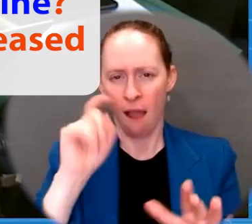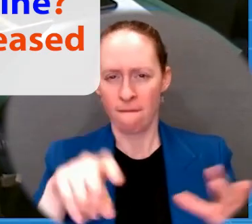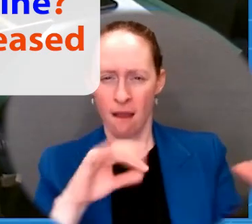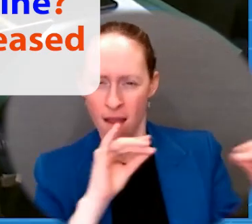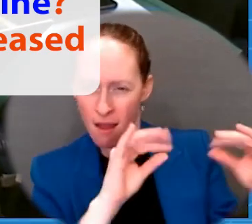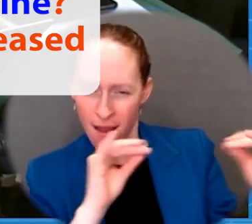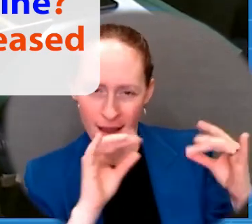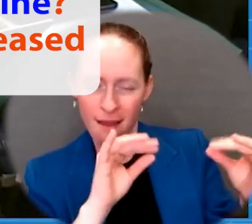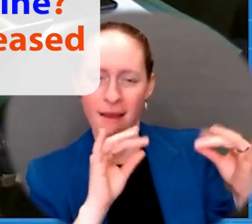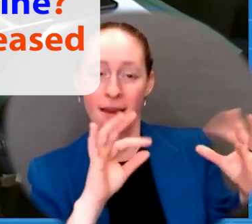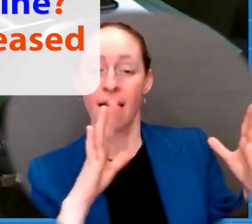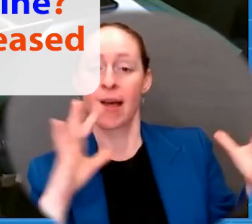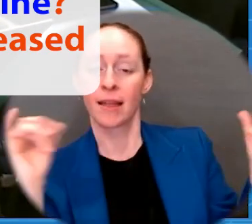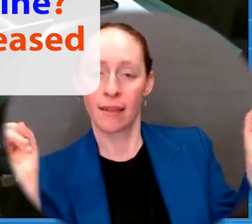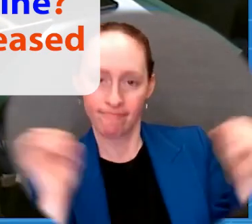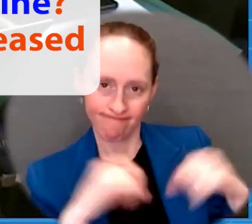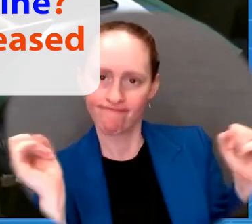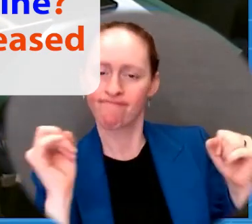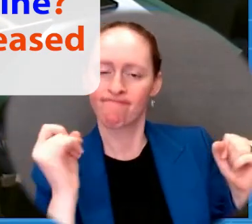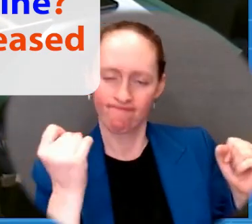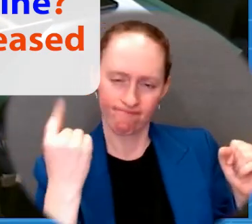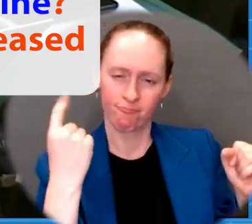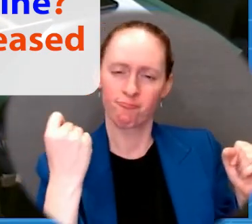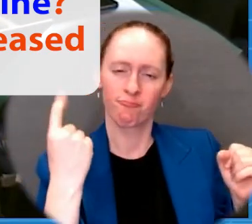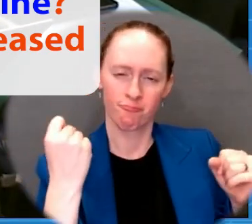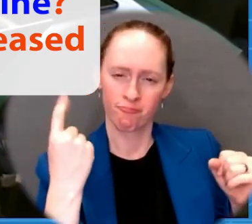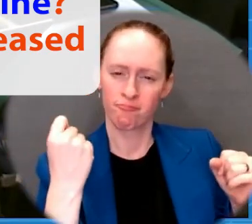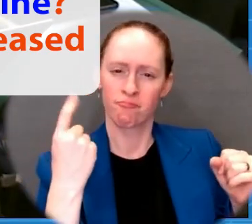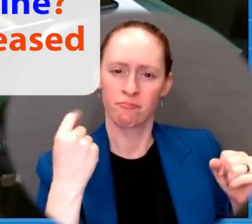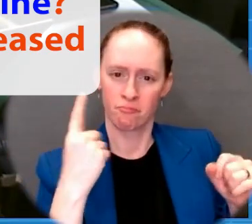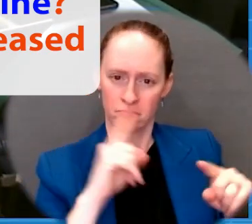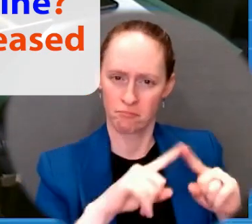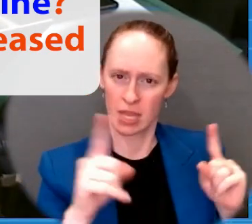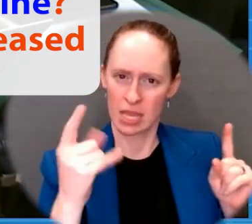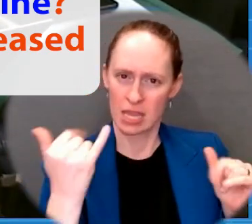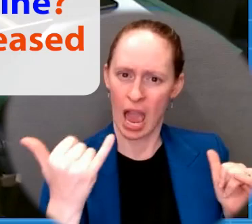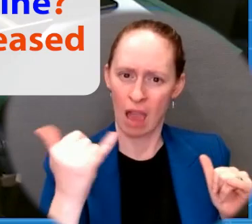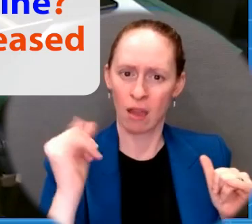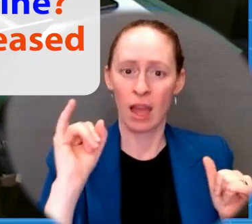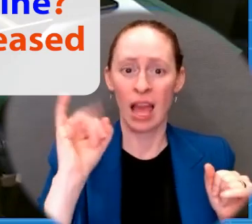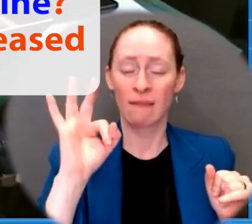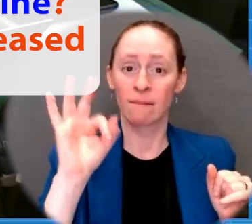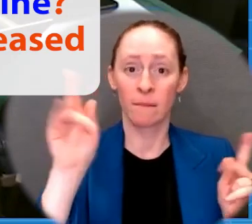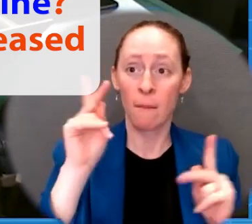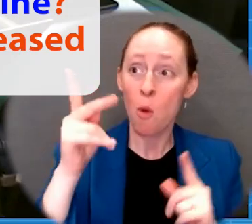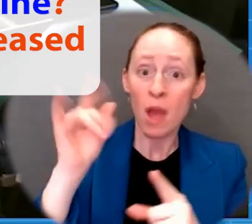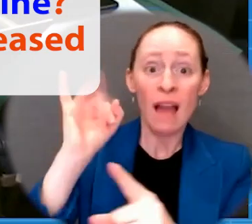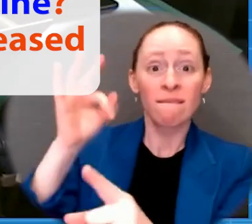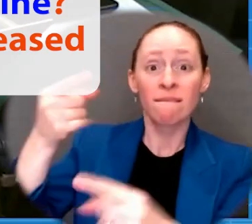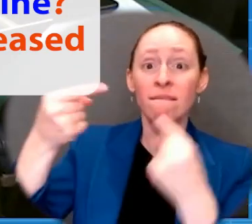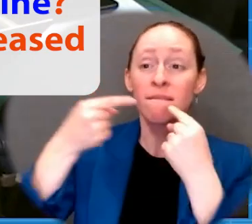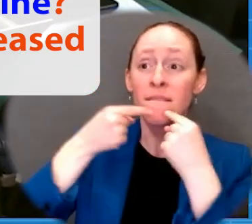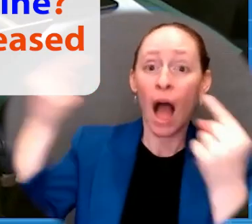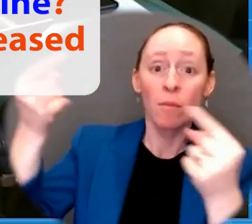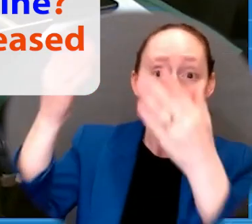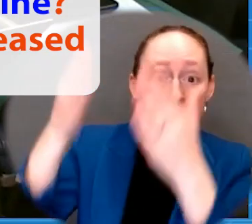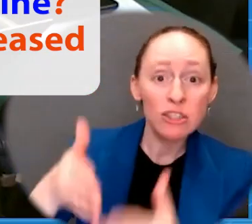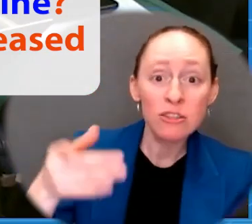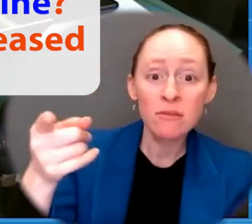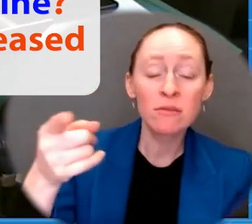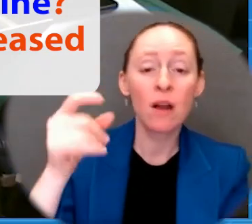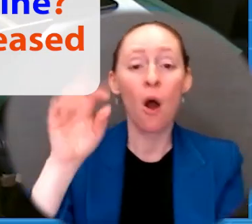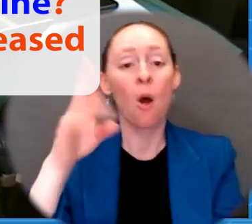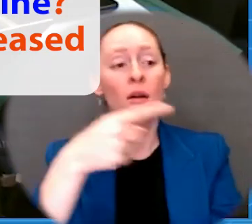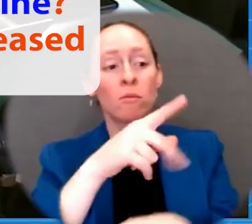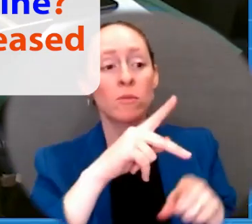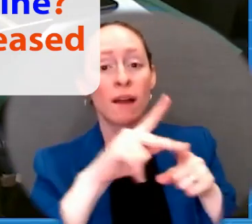How do you dispel the public perception that if you are a celebrity or a professional athlete, you get preferential